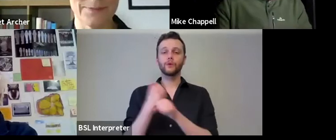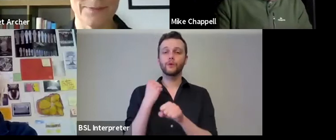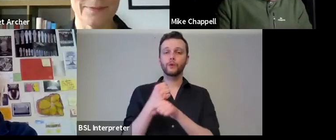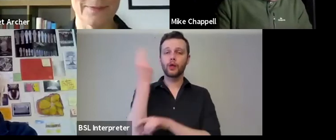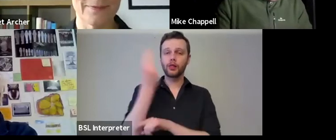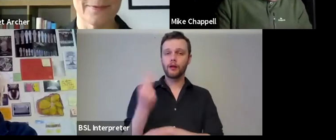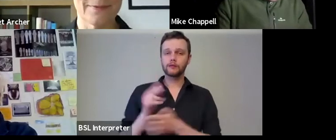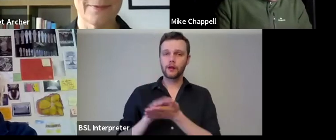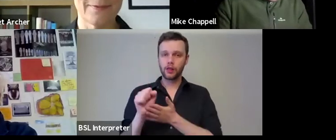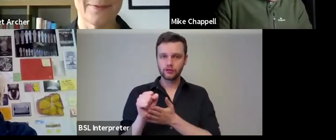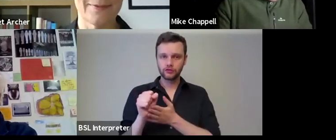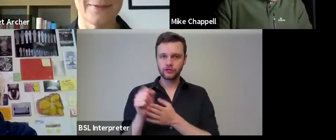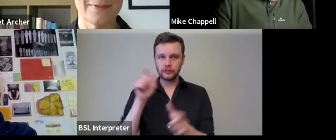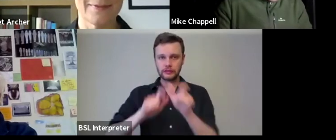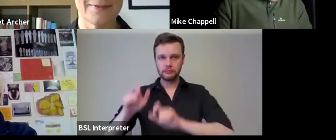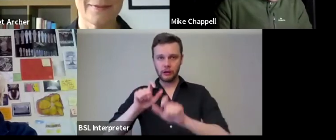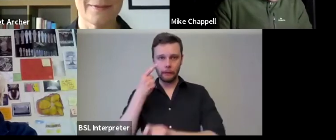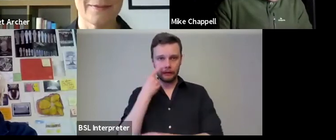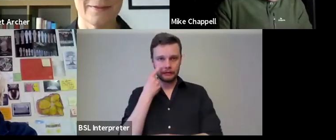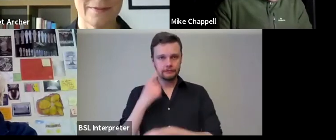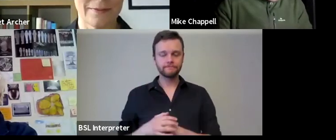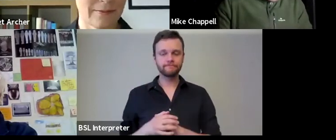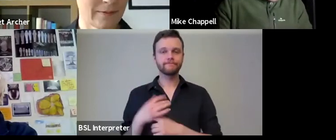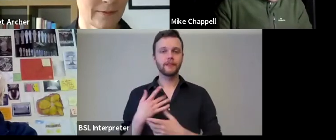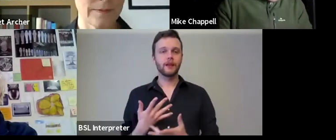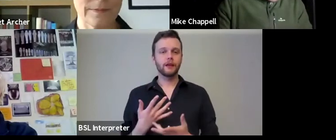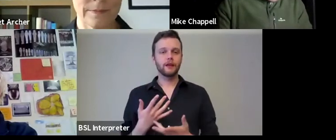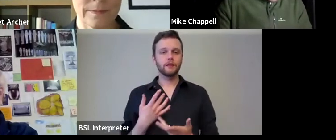Culture experiment, and you can see